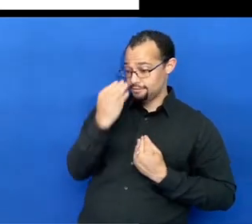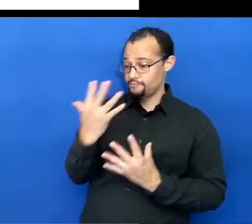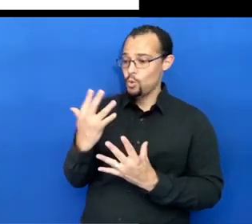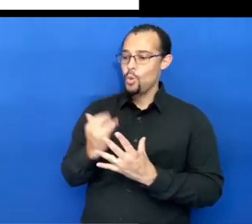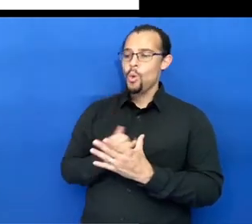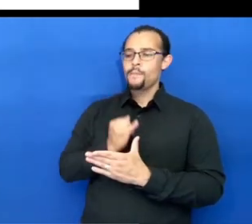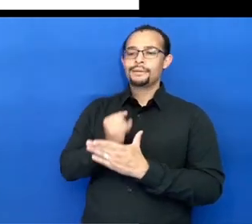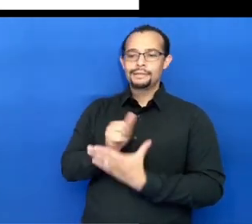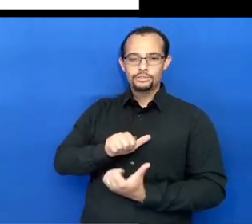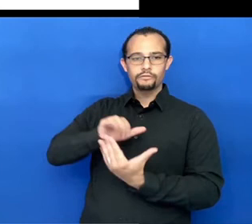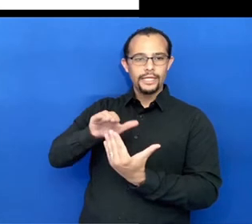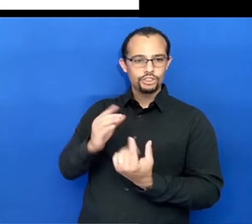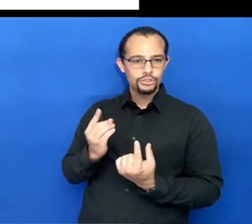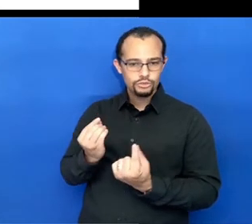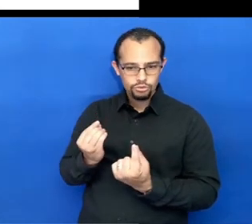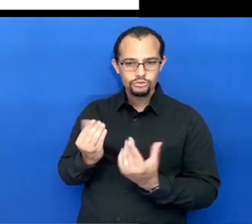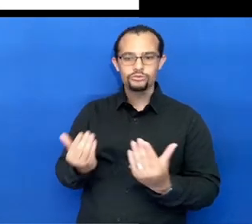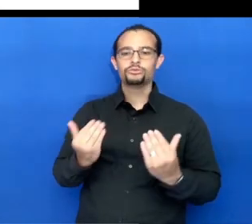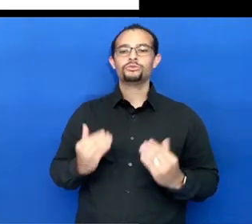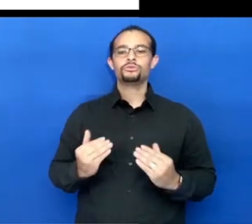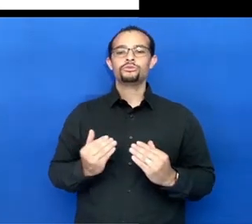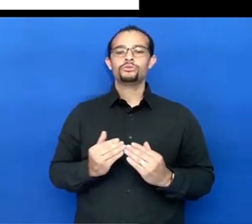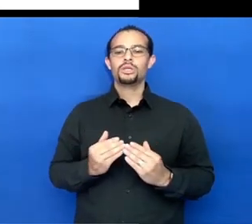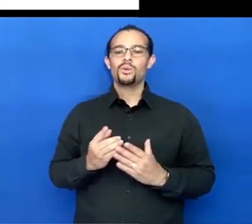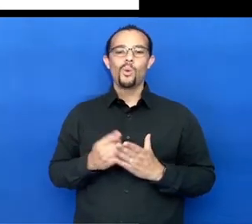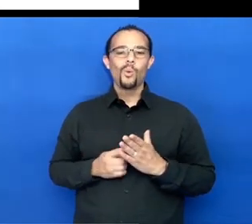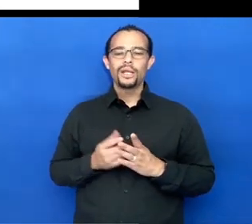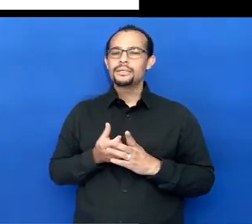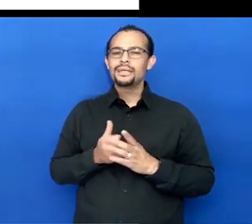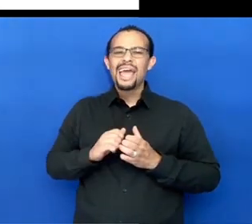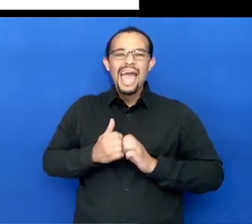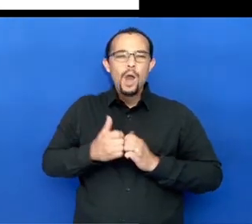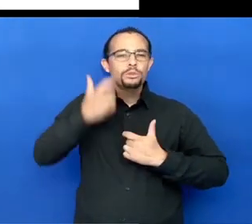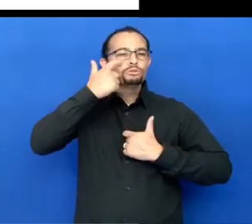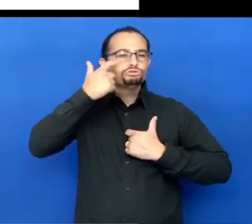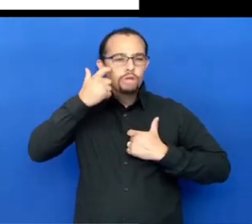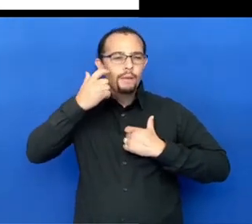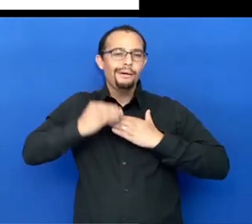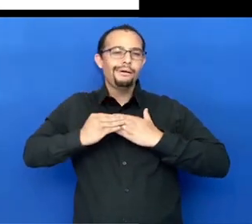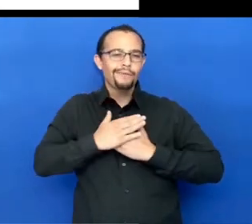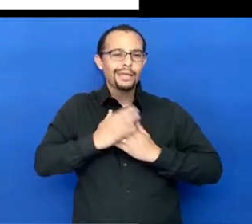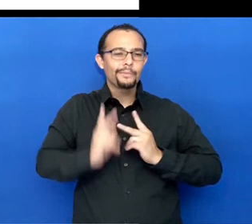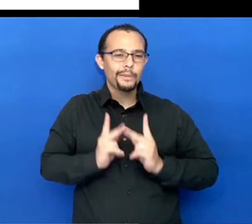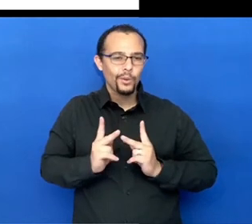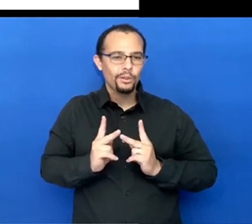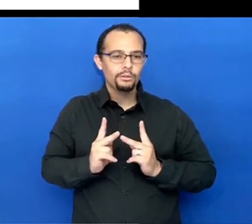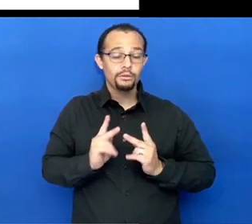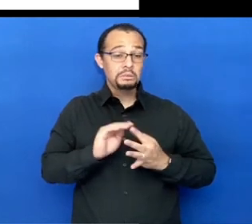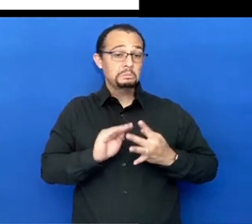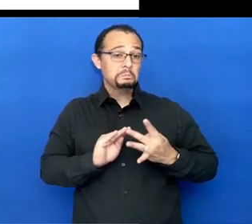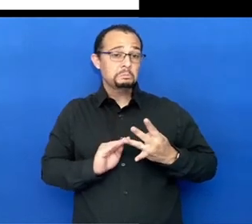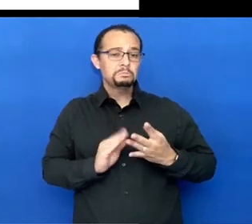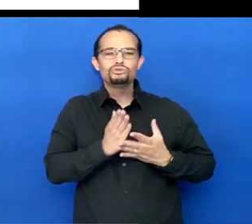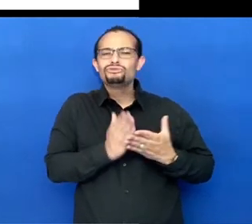a training on trauma-informed interventions, as well as the impact of trauma. These are just a few of the trainings that we